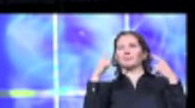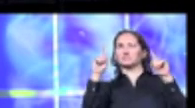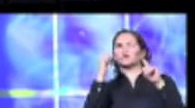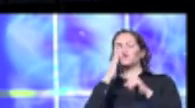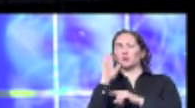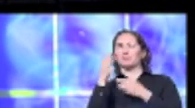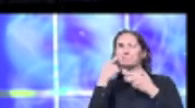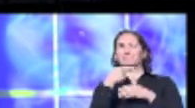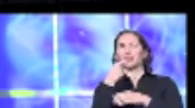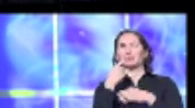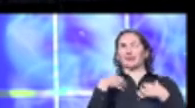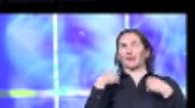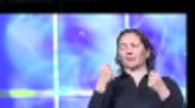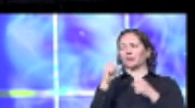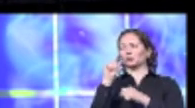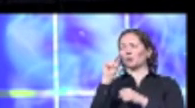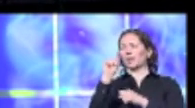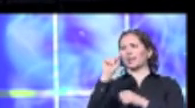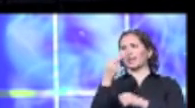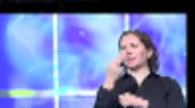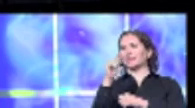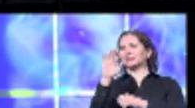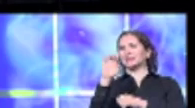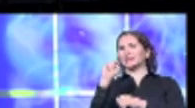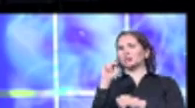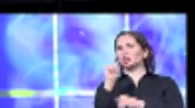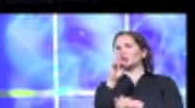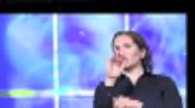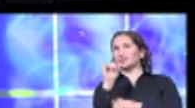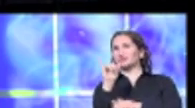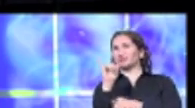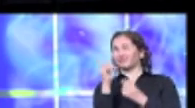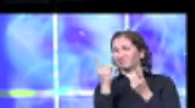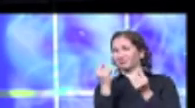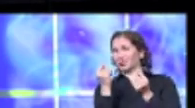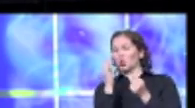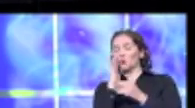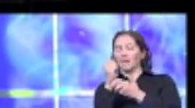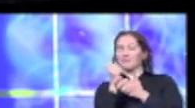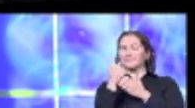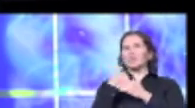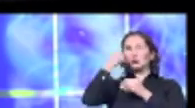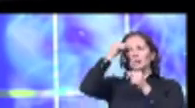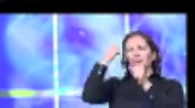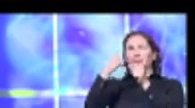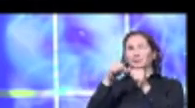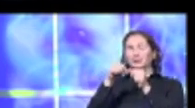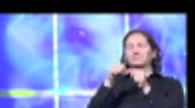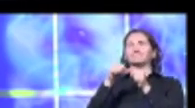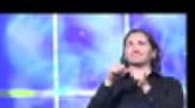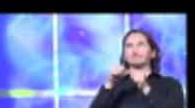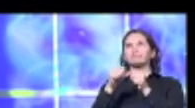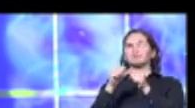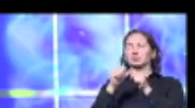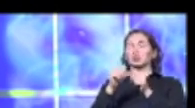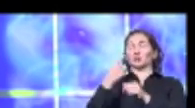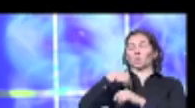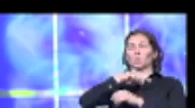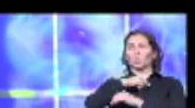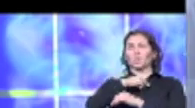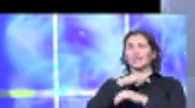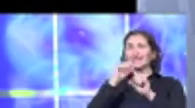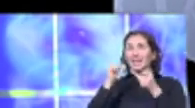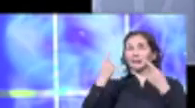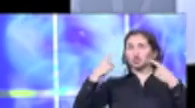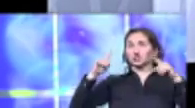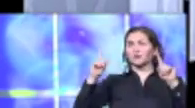health in the 20th century. And what that does is reminds me that we can achieve what